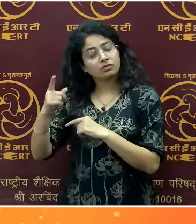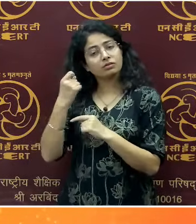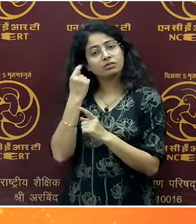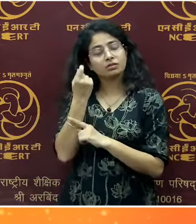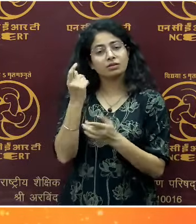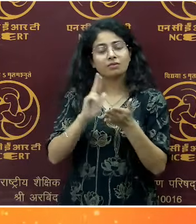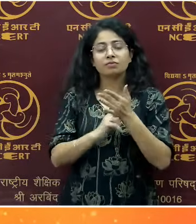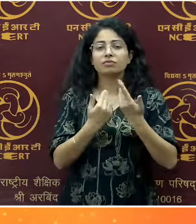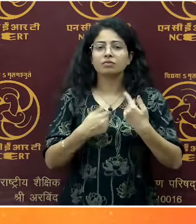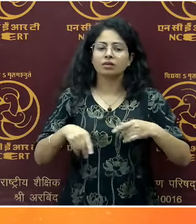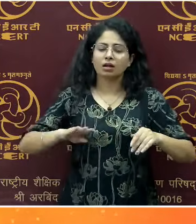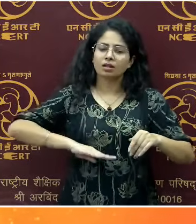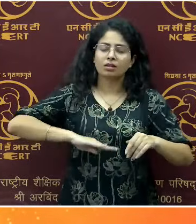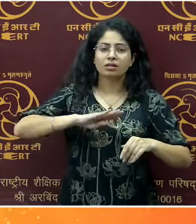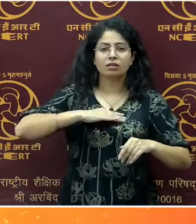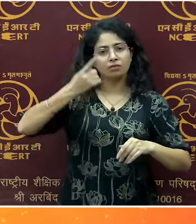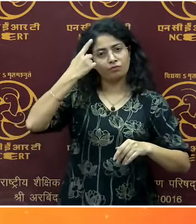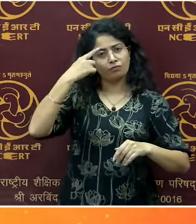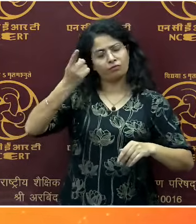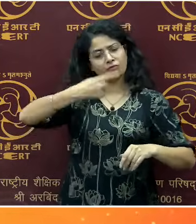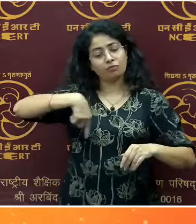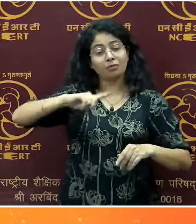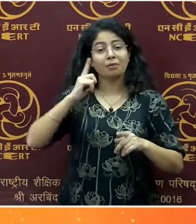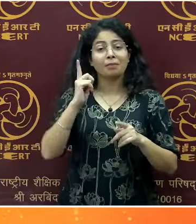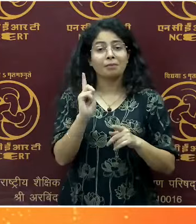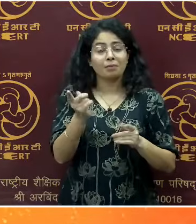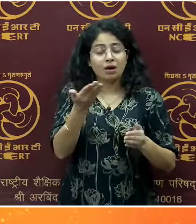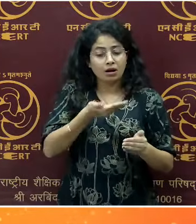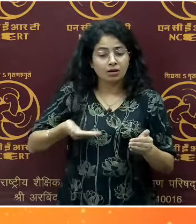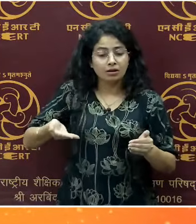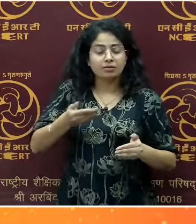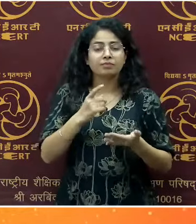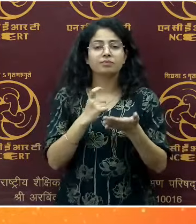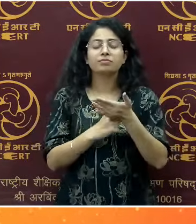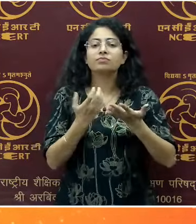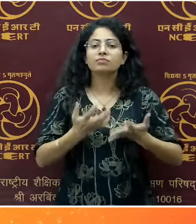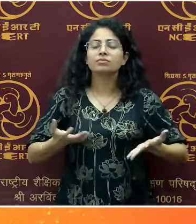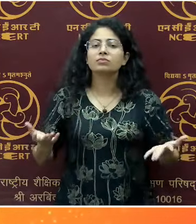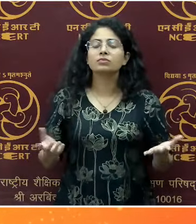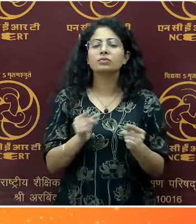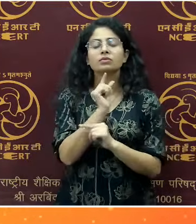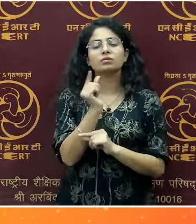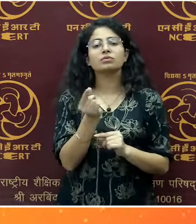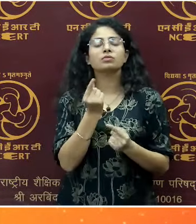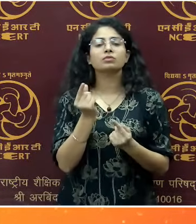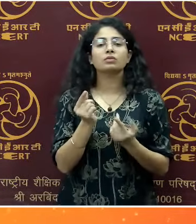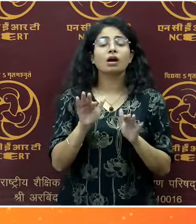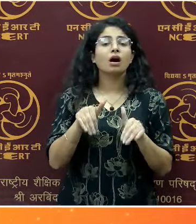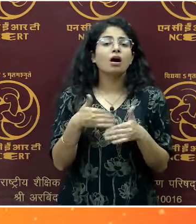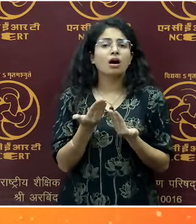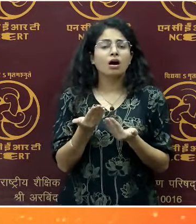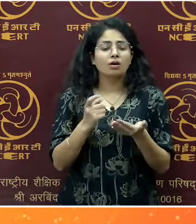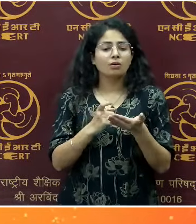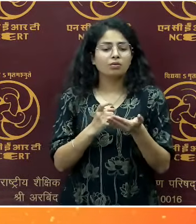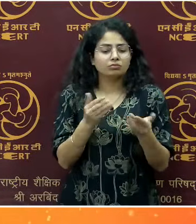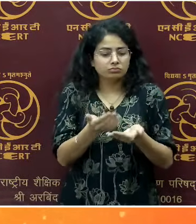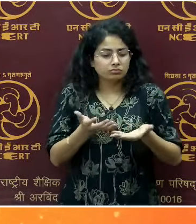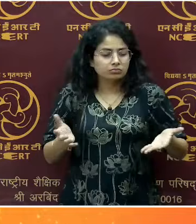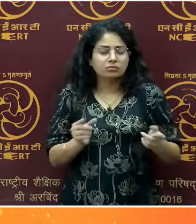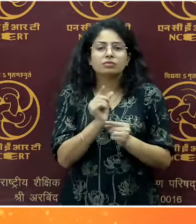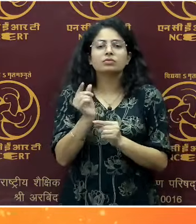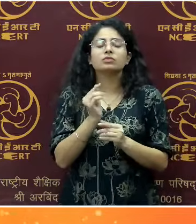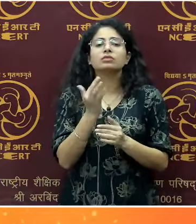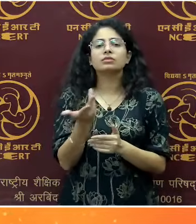nature has enough for everybody, but we need to use its resources wisely. And how can we use these